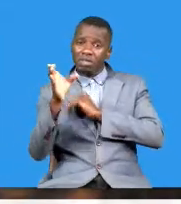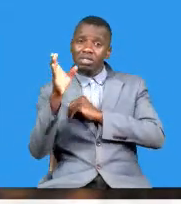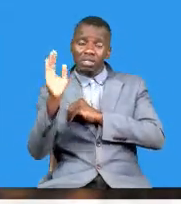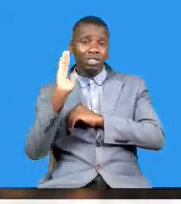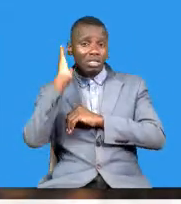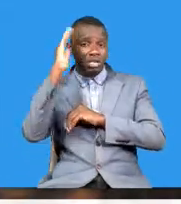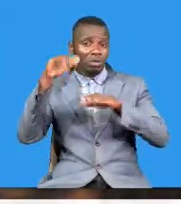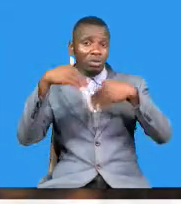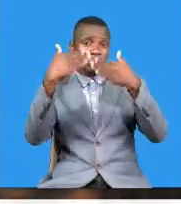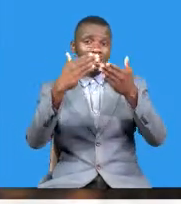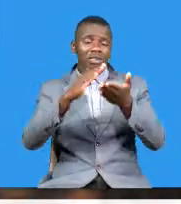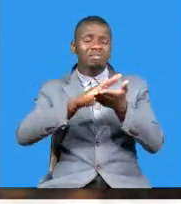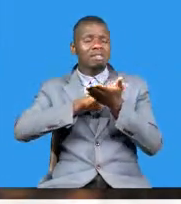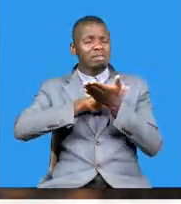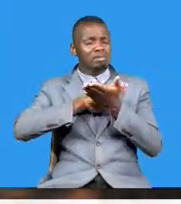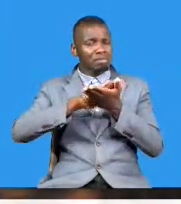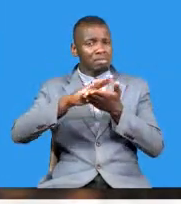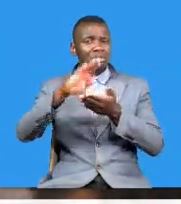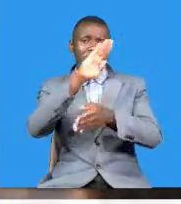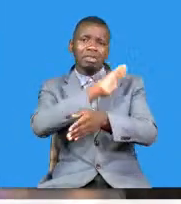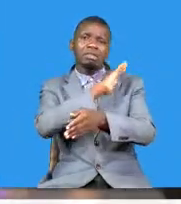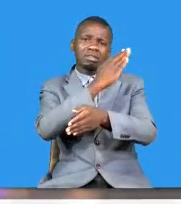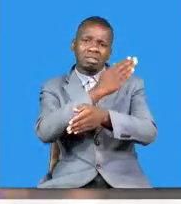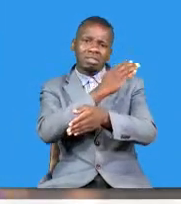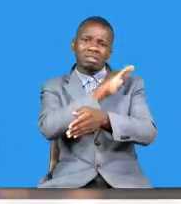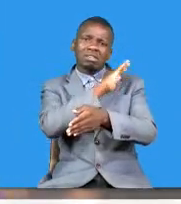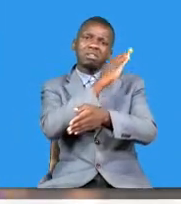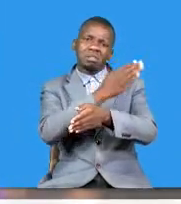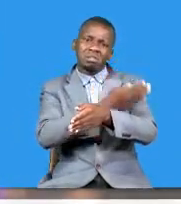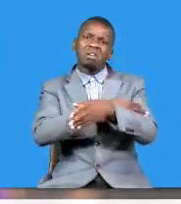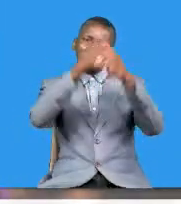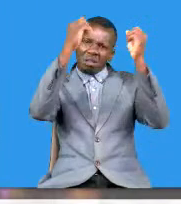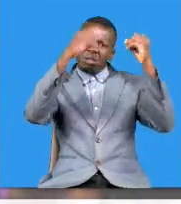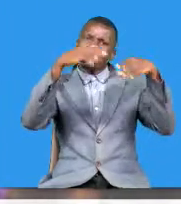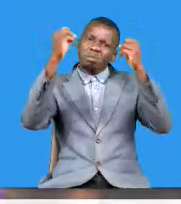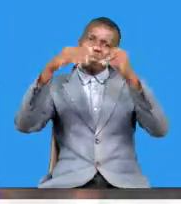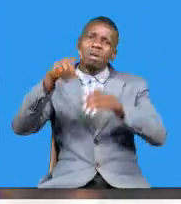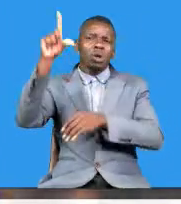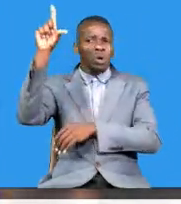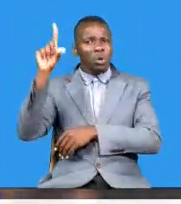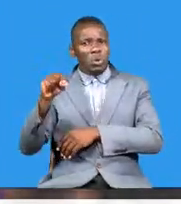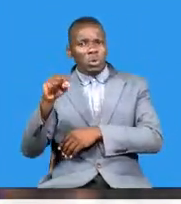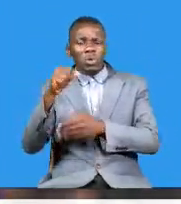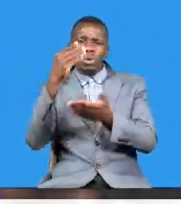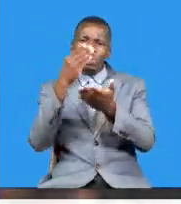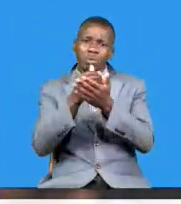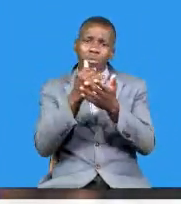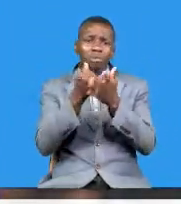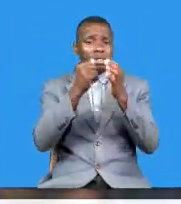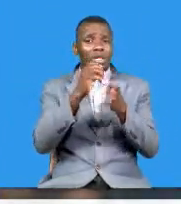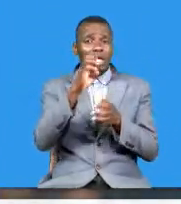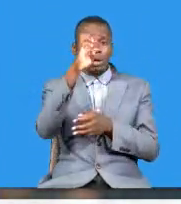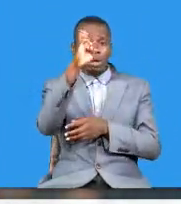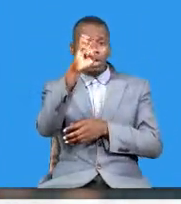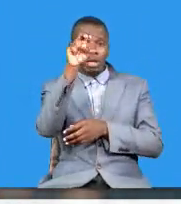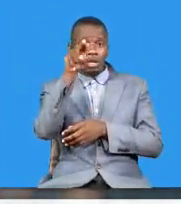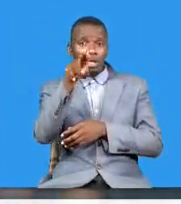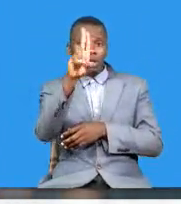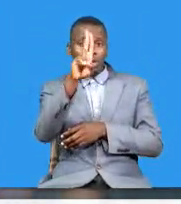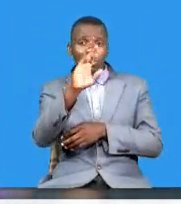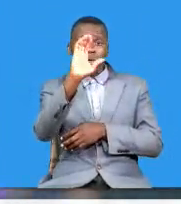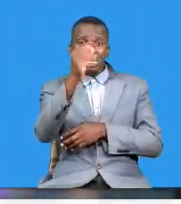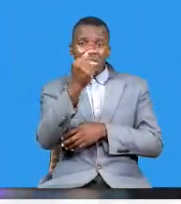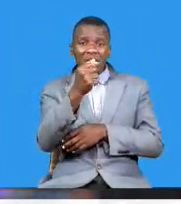energy solutions at a cheap price. The European Union, EU, has committed about